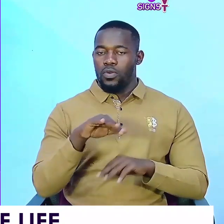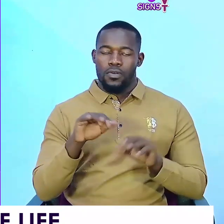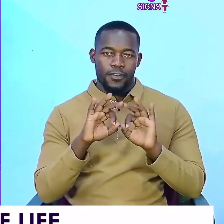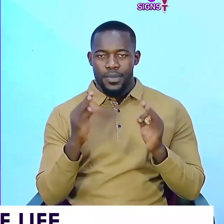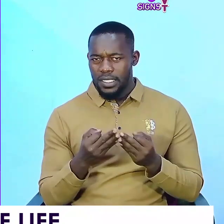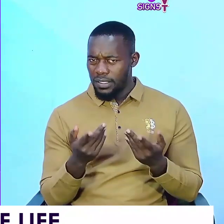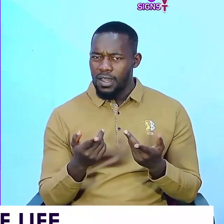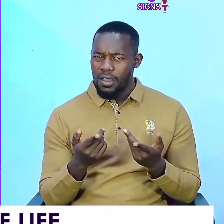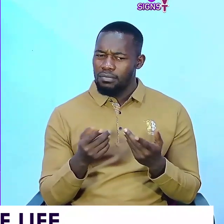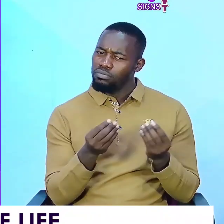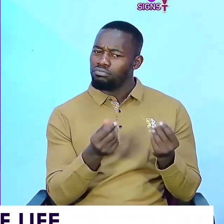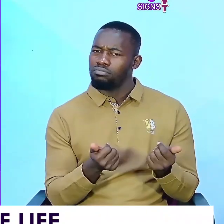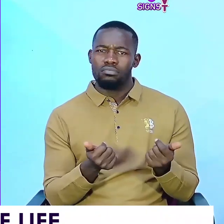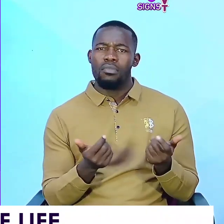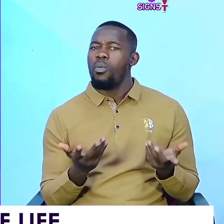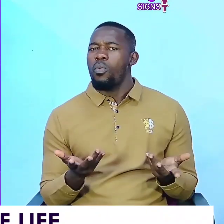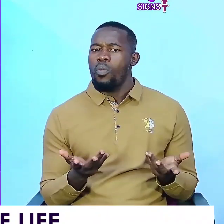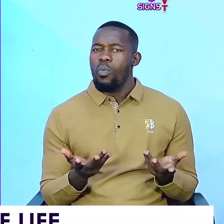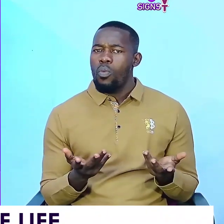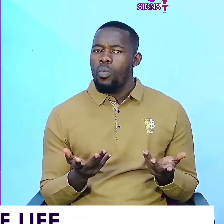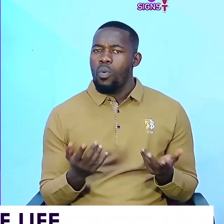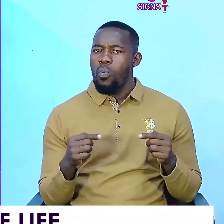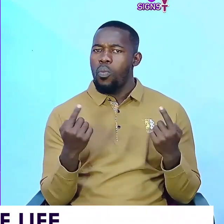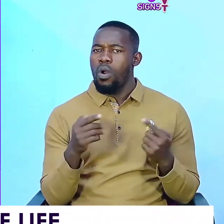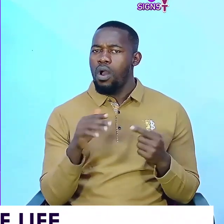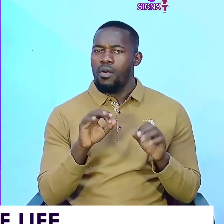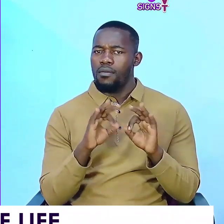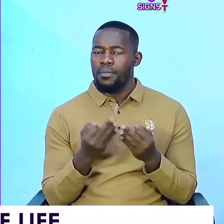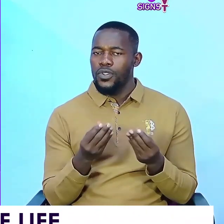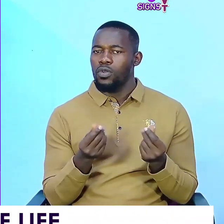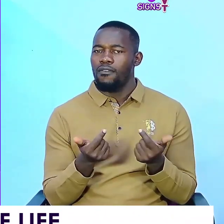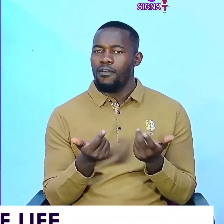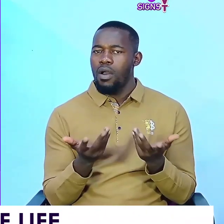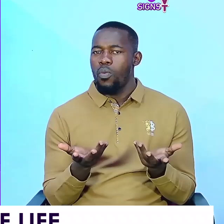how do you deal with that while still remaining